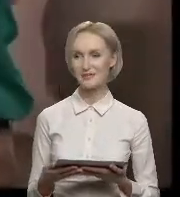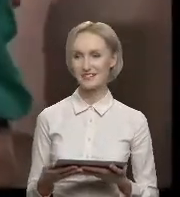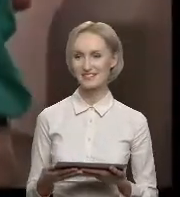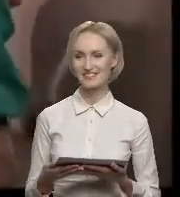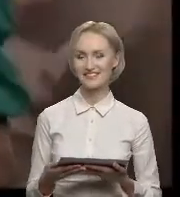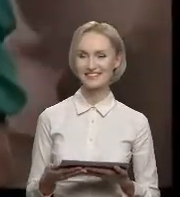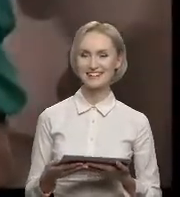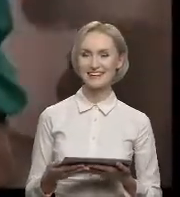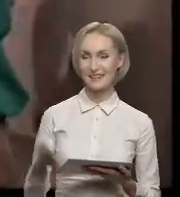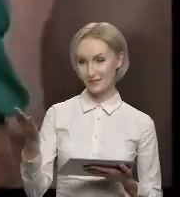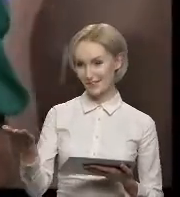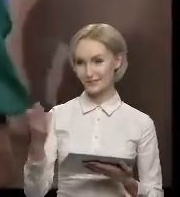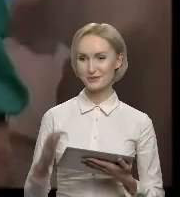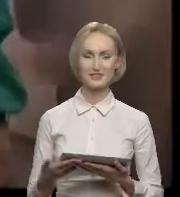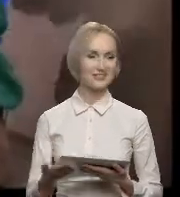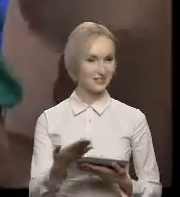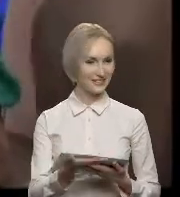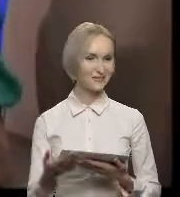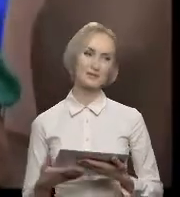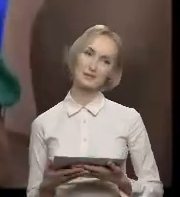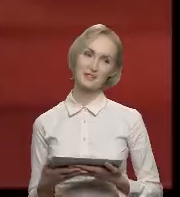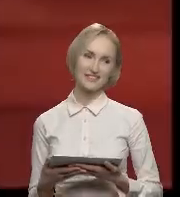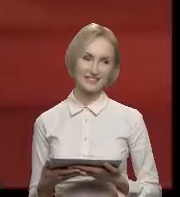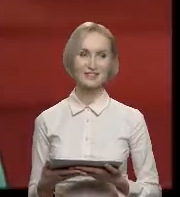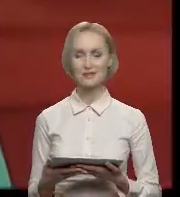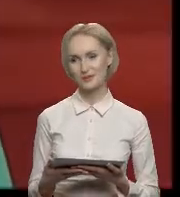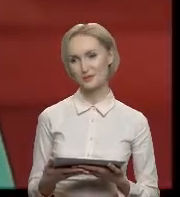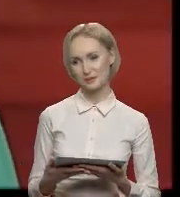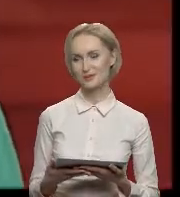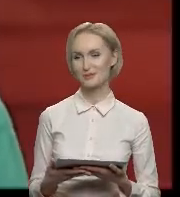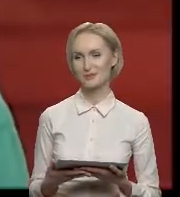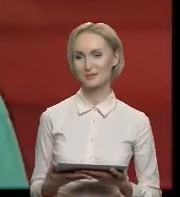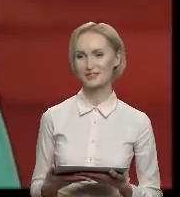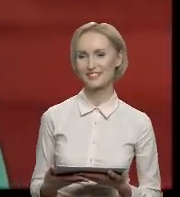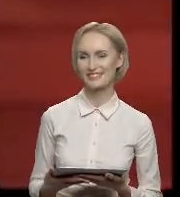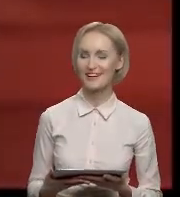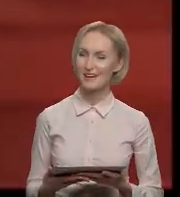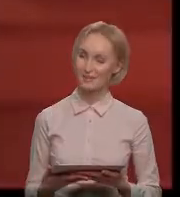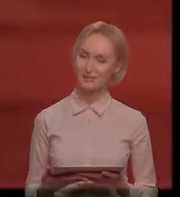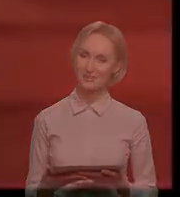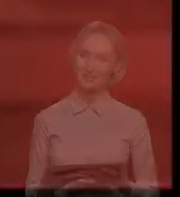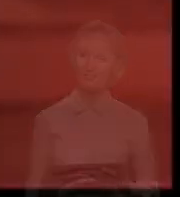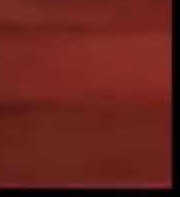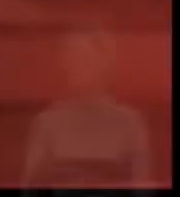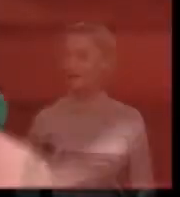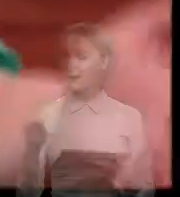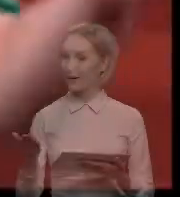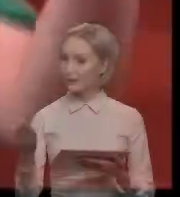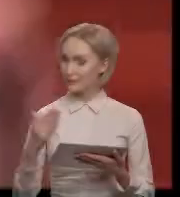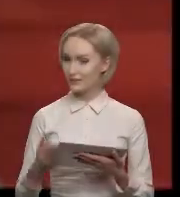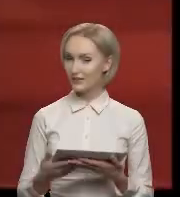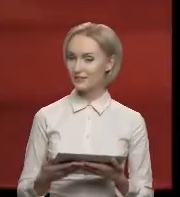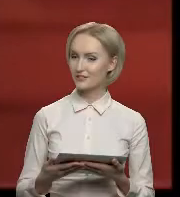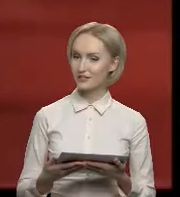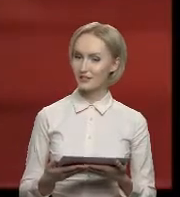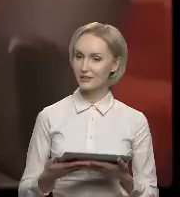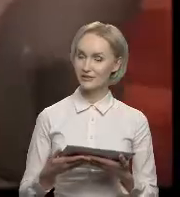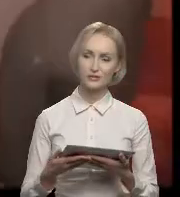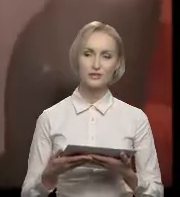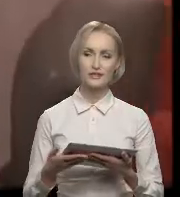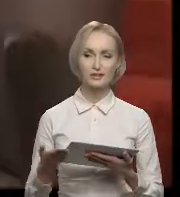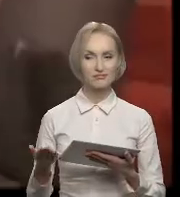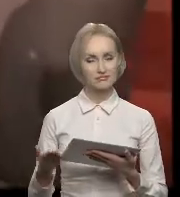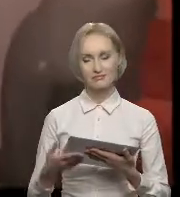She is, but she won't admit it. And she won't take a paternity test to prove that. Jazz, let me ask this. Nene, hold on. I got to get into